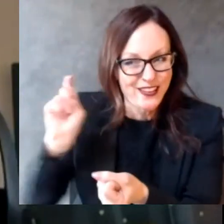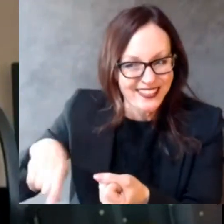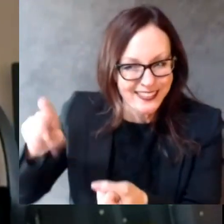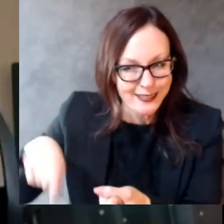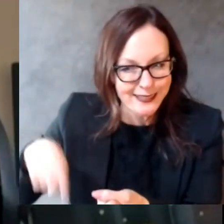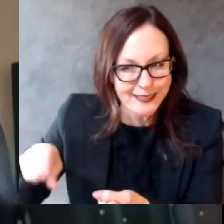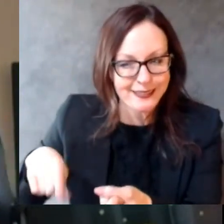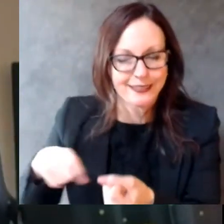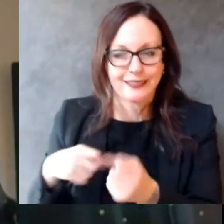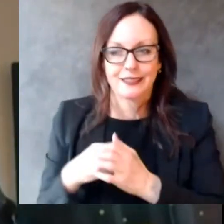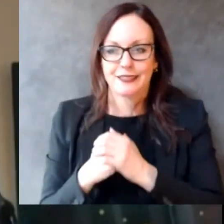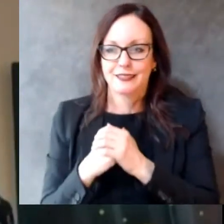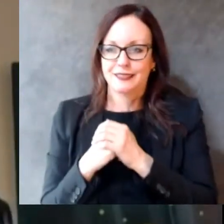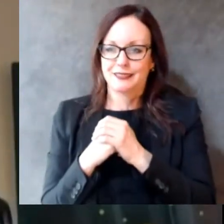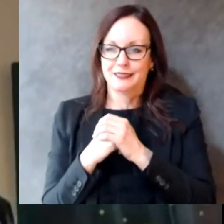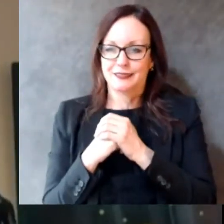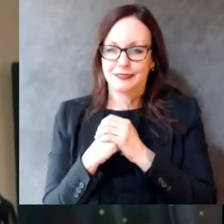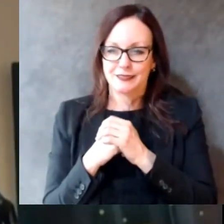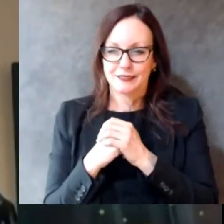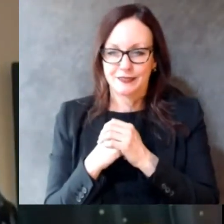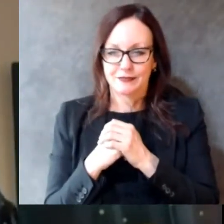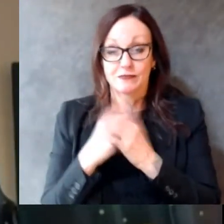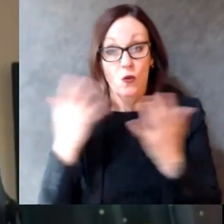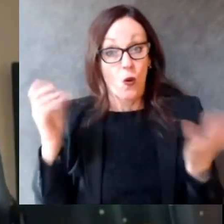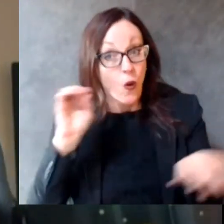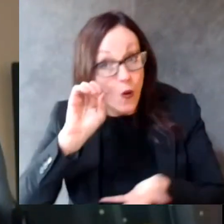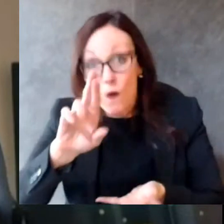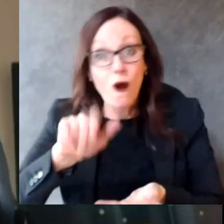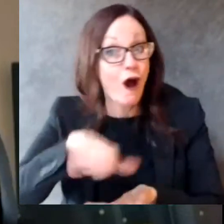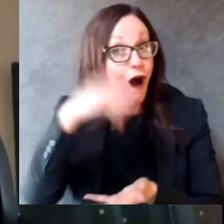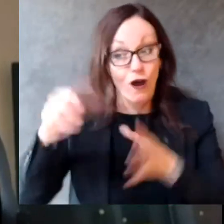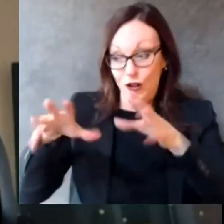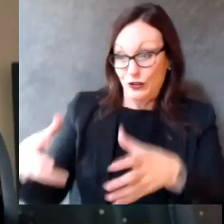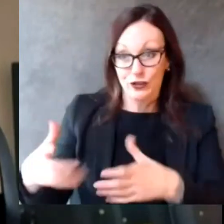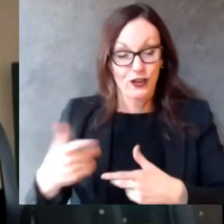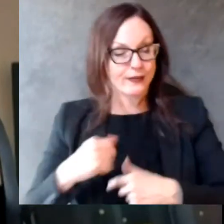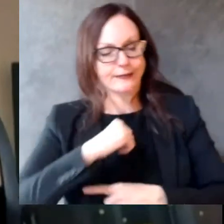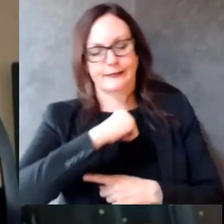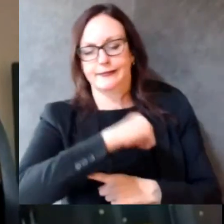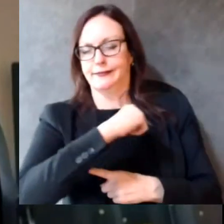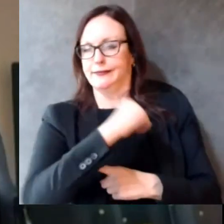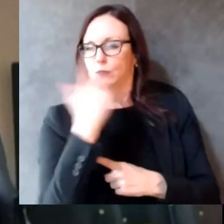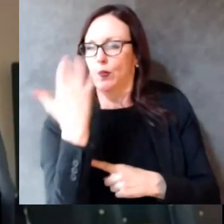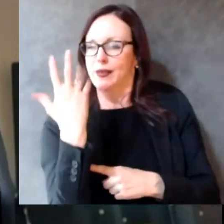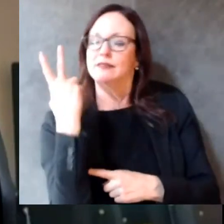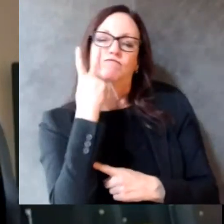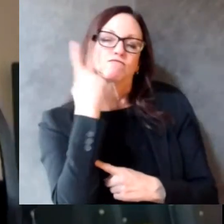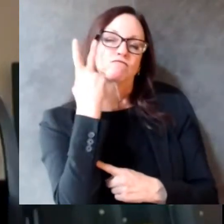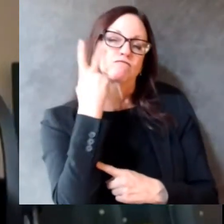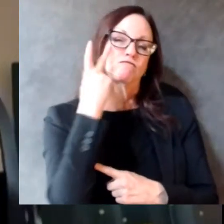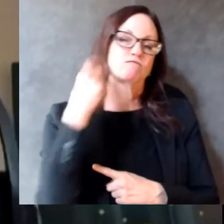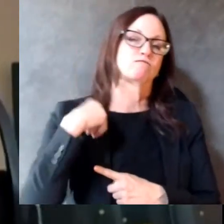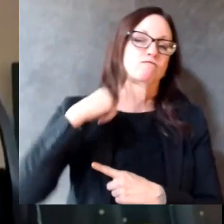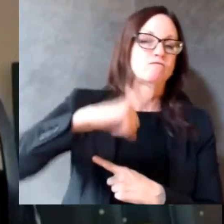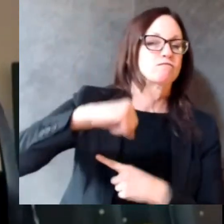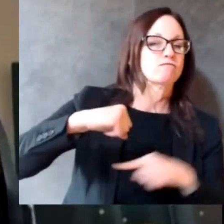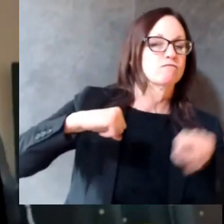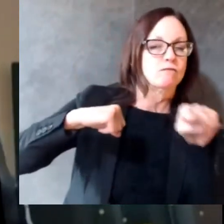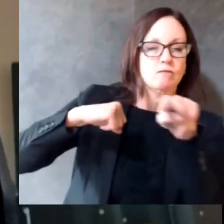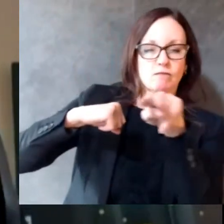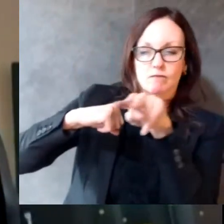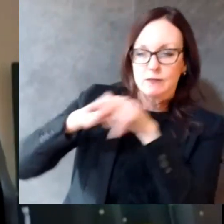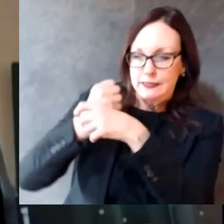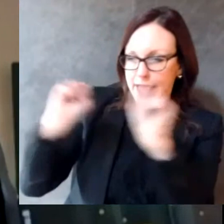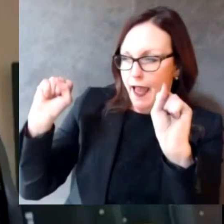more coaxing. And so we will continue to administer vaccines every